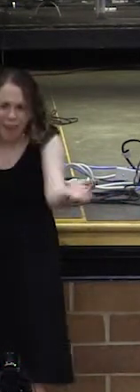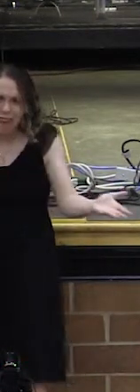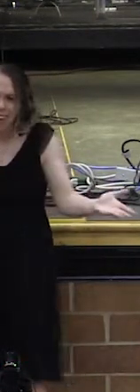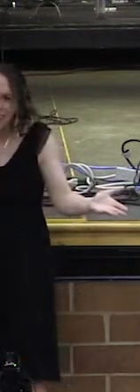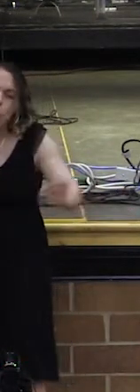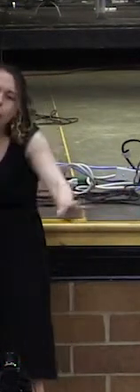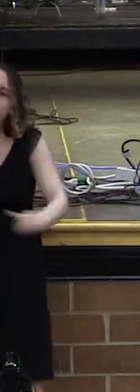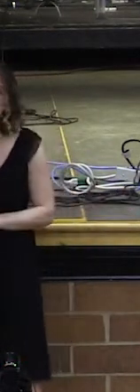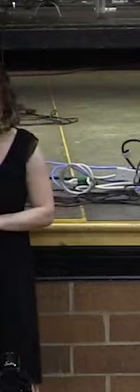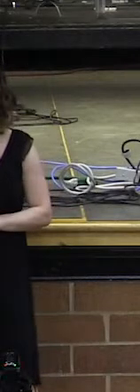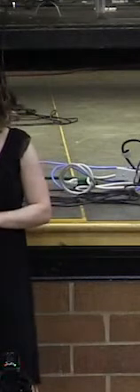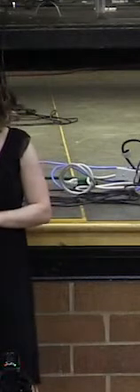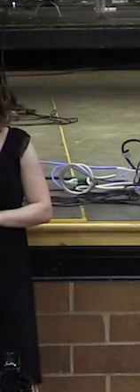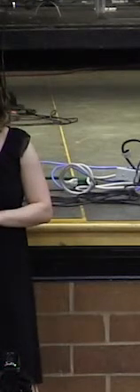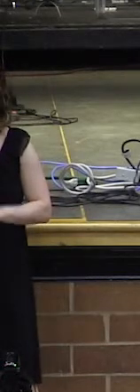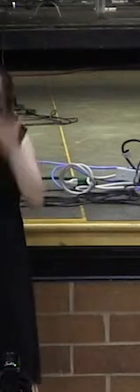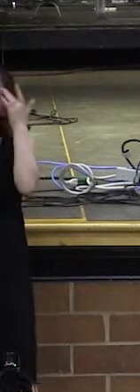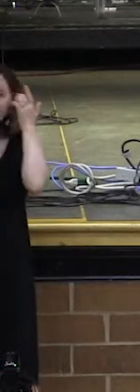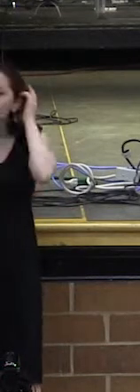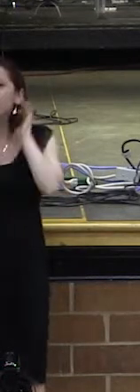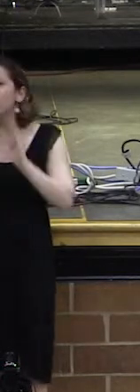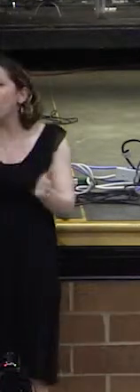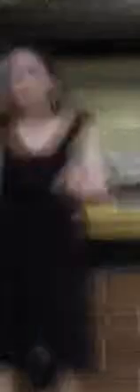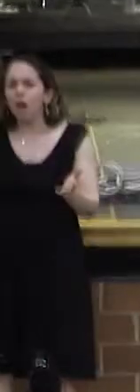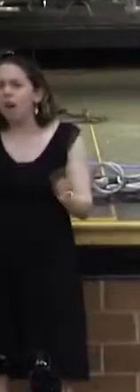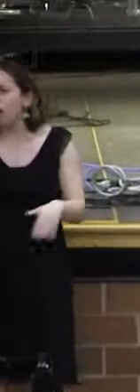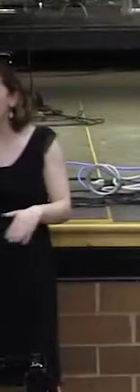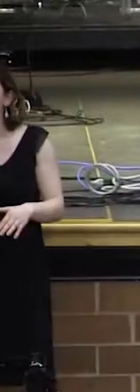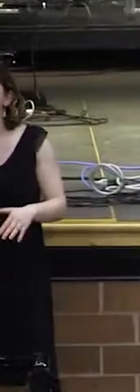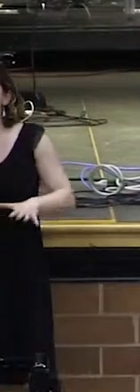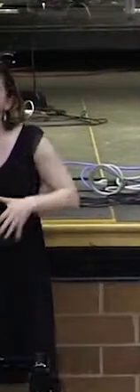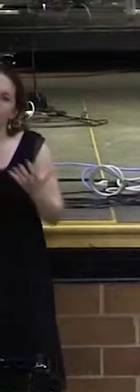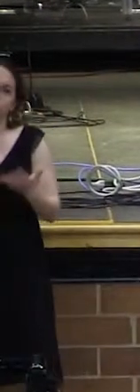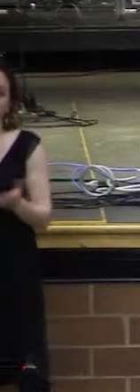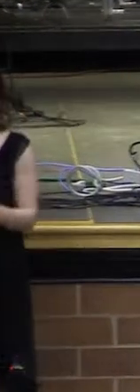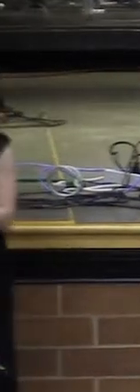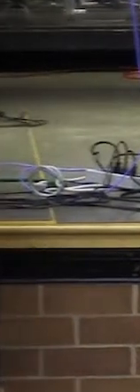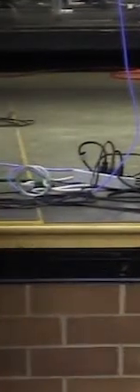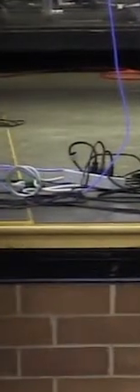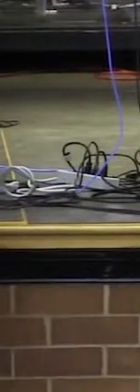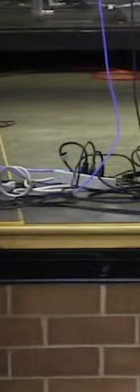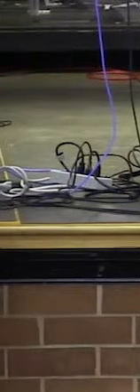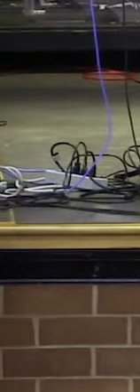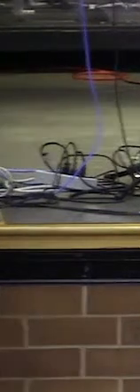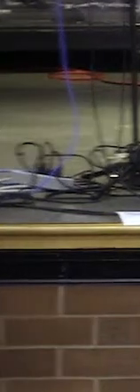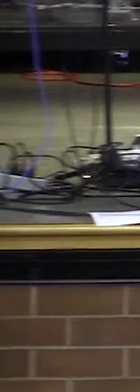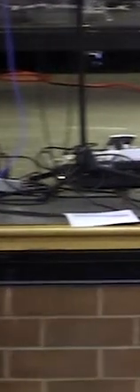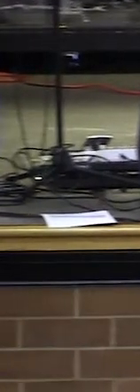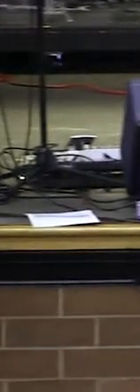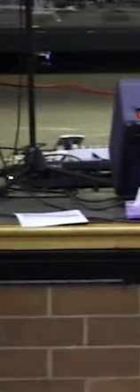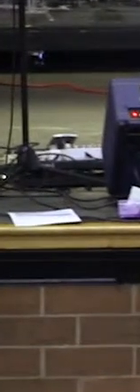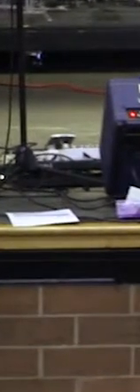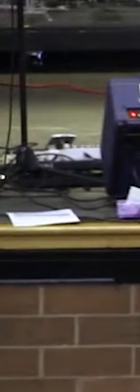Jesus Paid For That sin how could you willfully play around with something that CS Jesus's life that's not